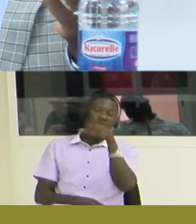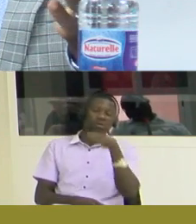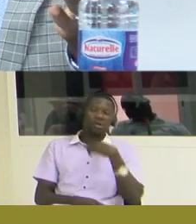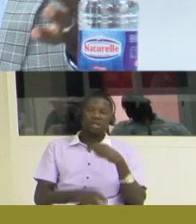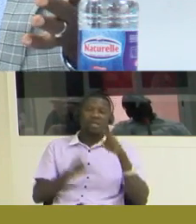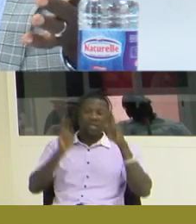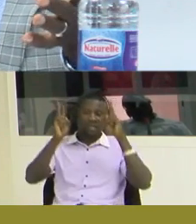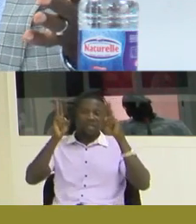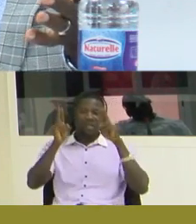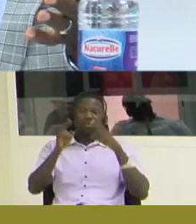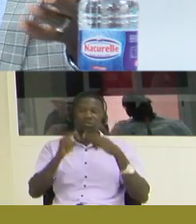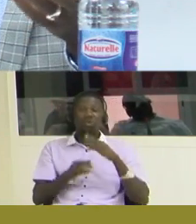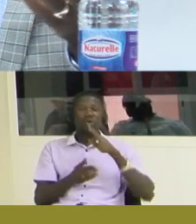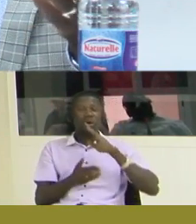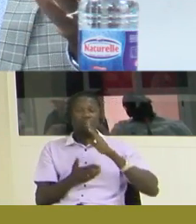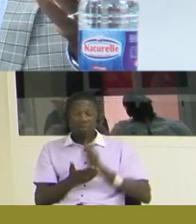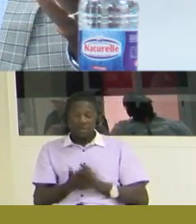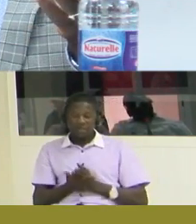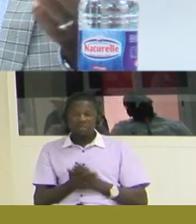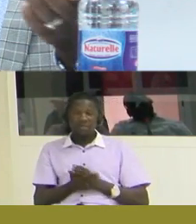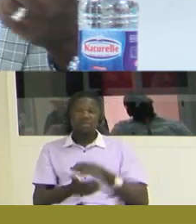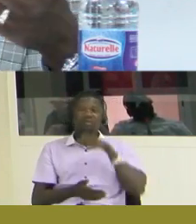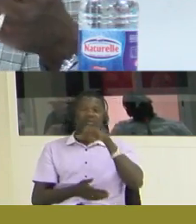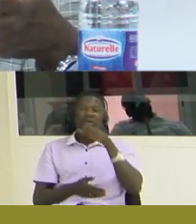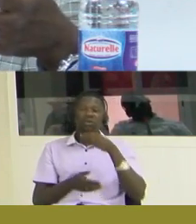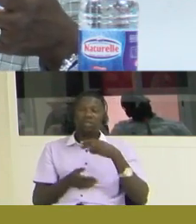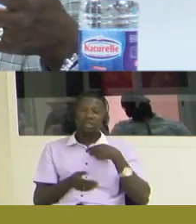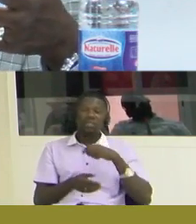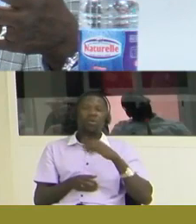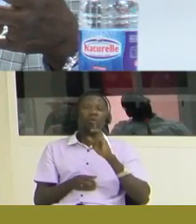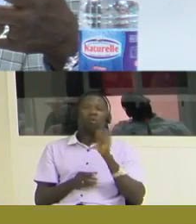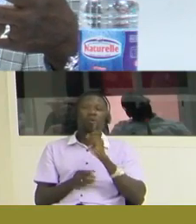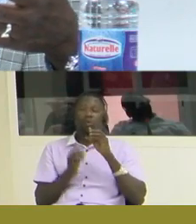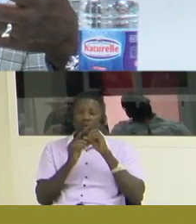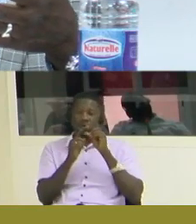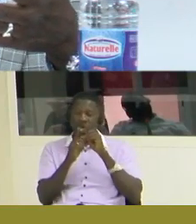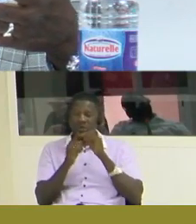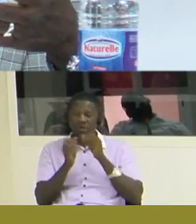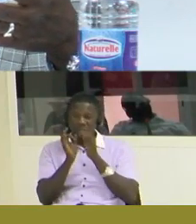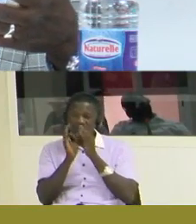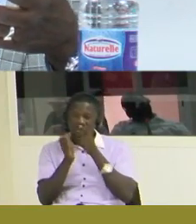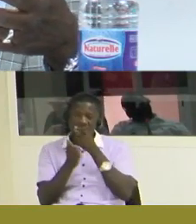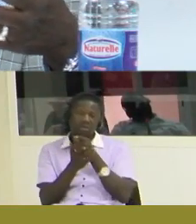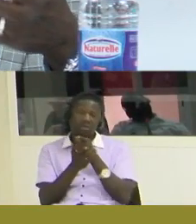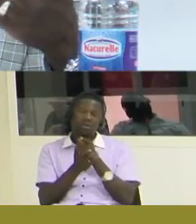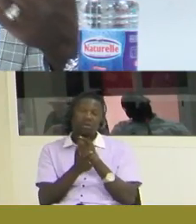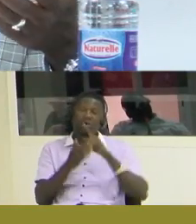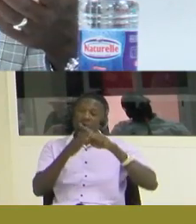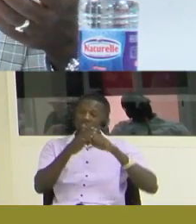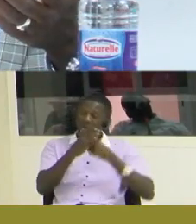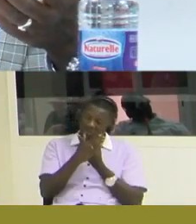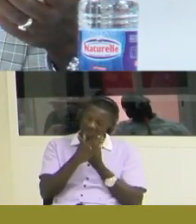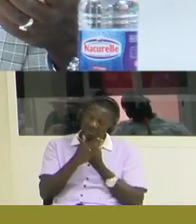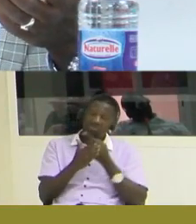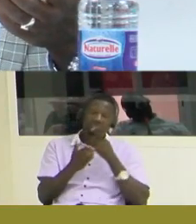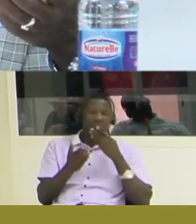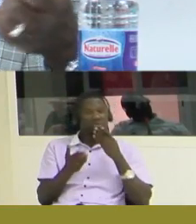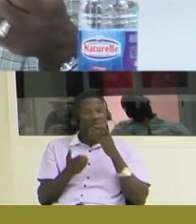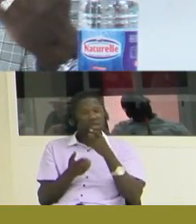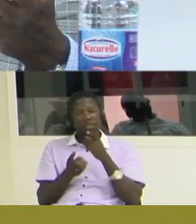believing falsely his claims or that you are in fact